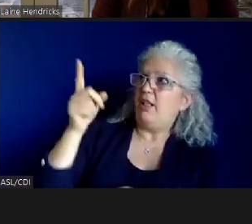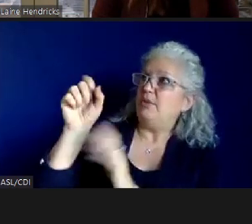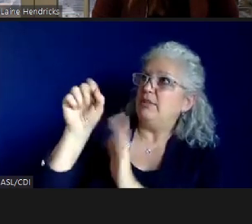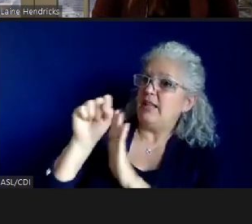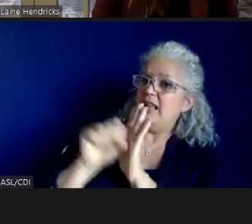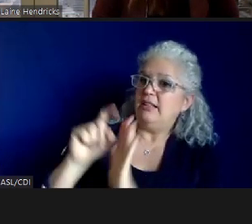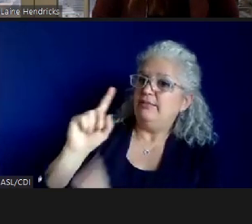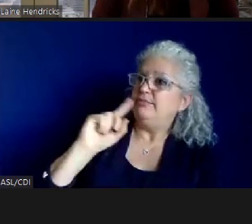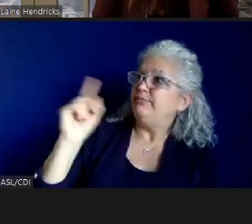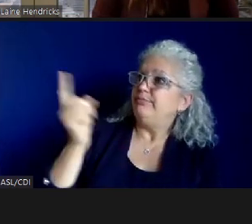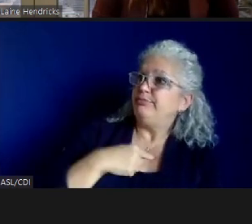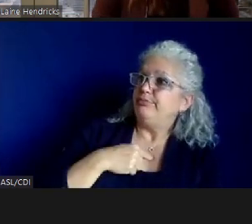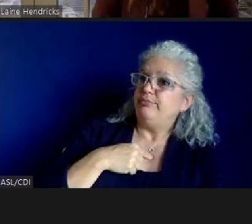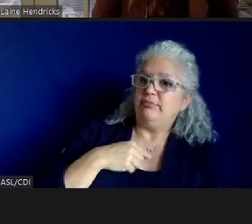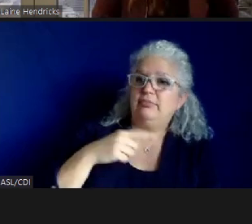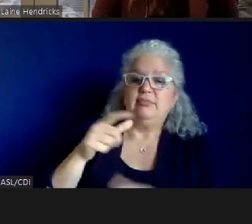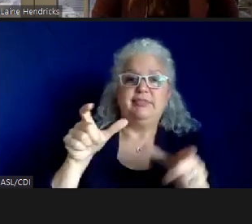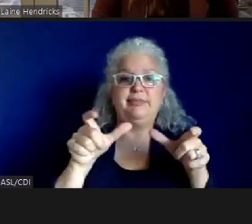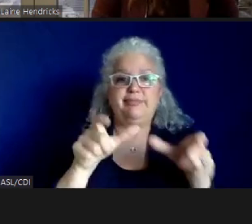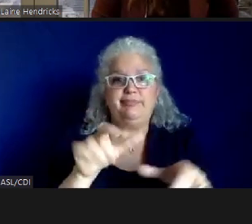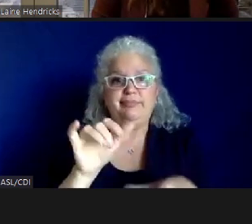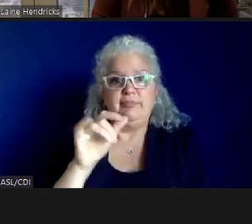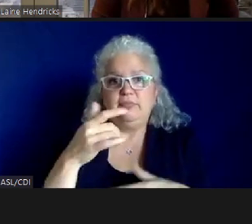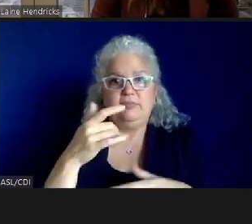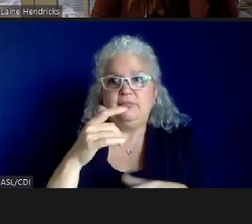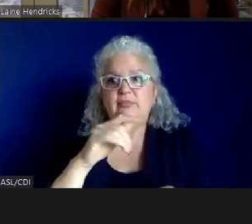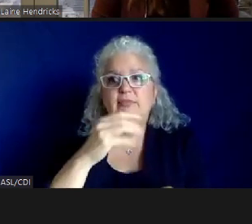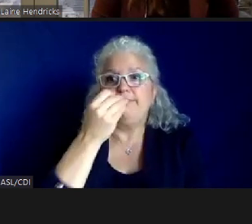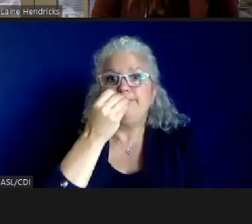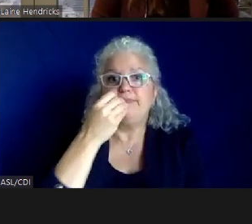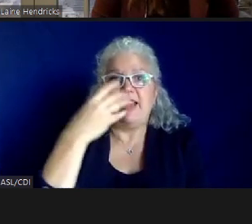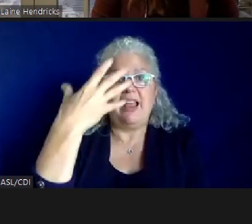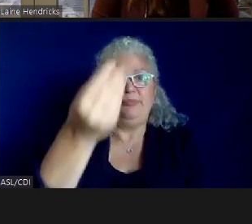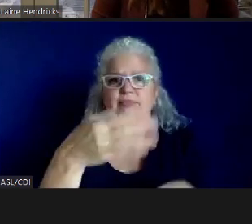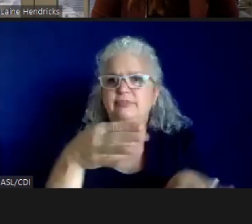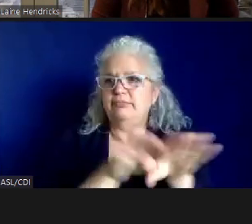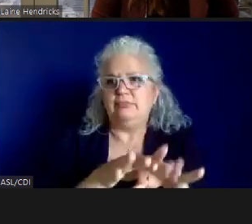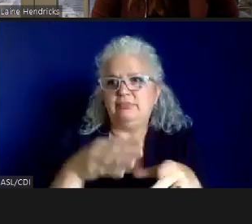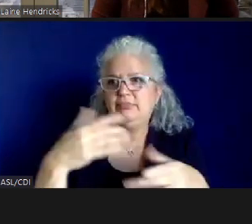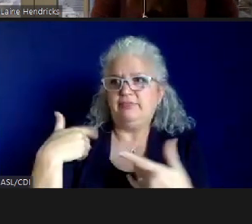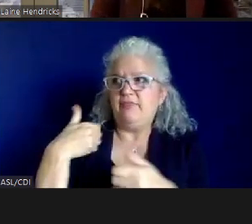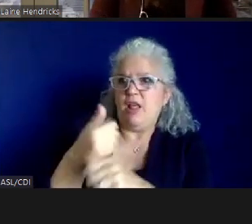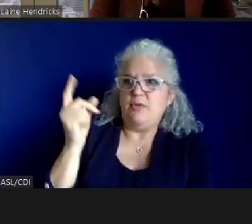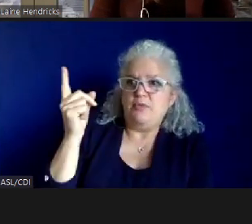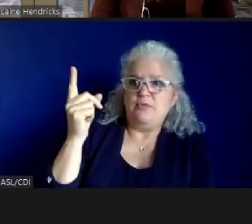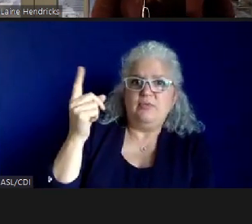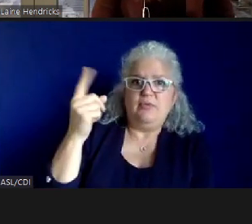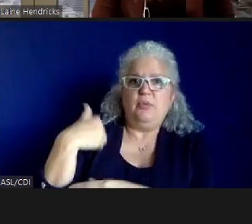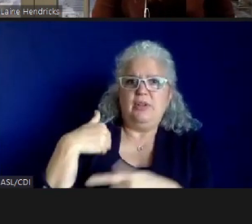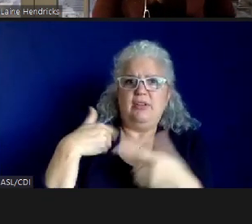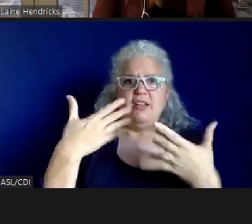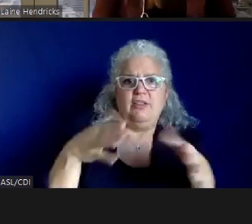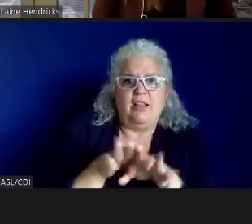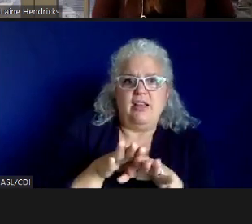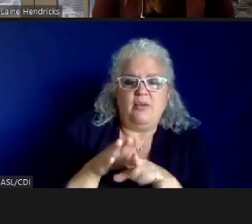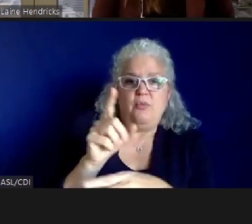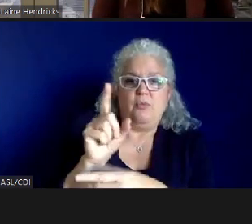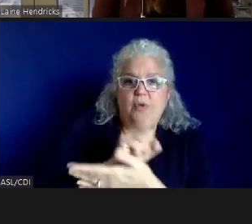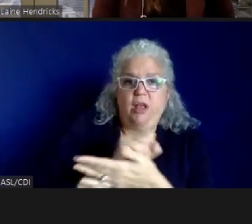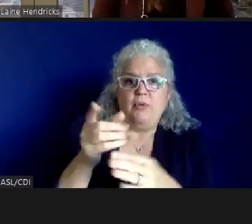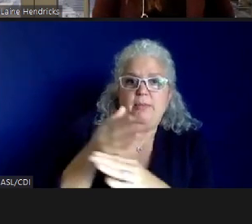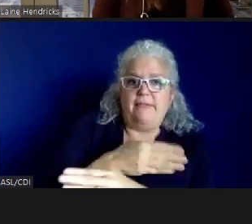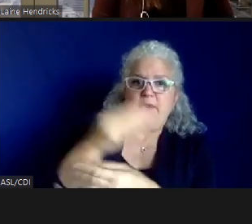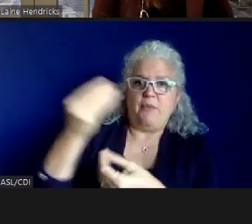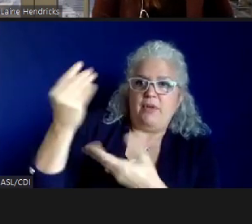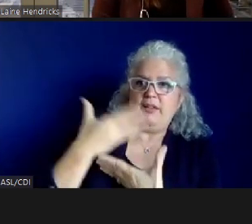adopted the stay-at-home order a week before the state imposed that order upon us, recognizing the trends we were seeing